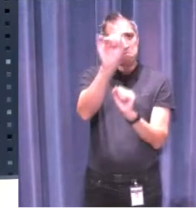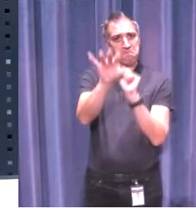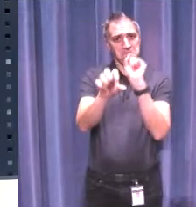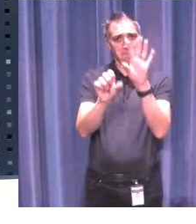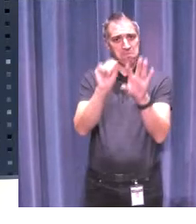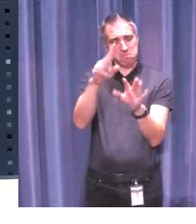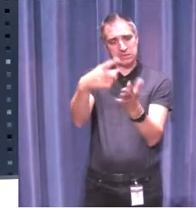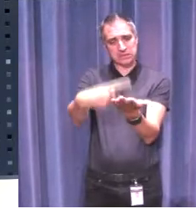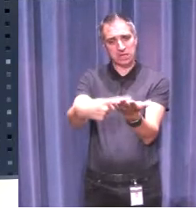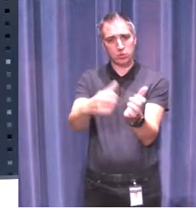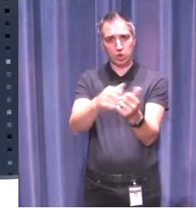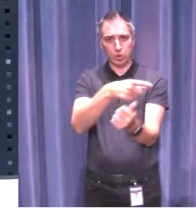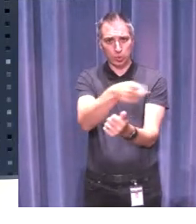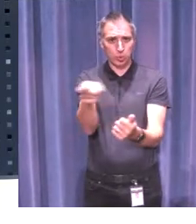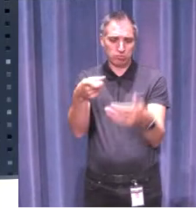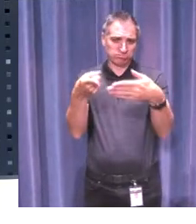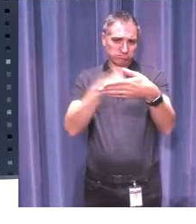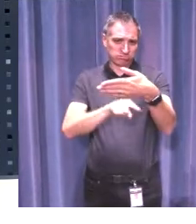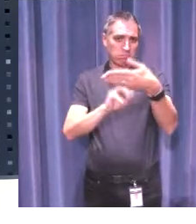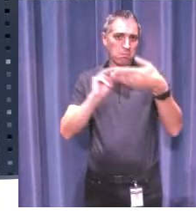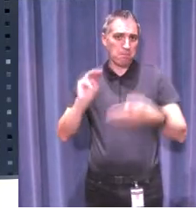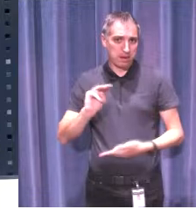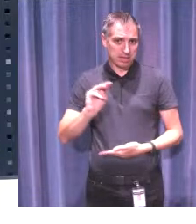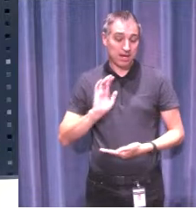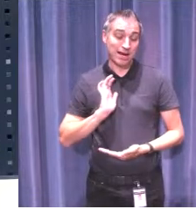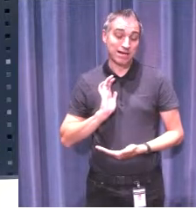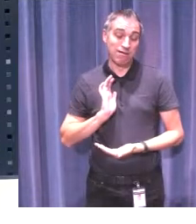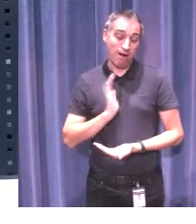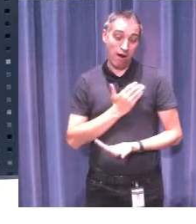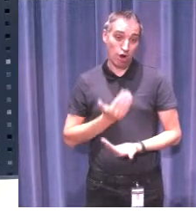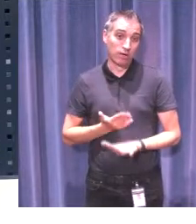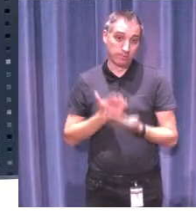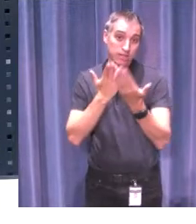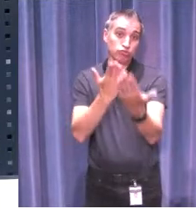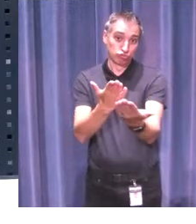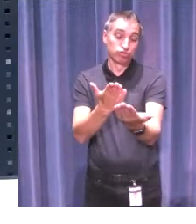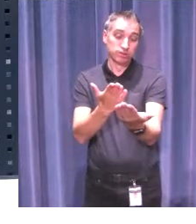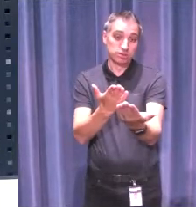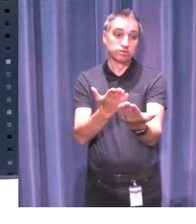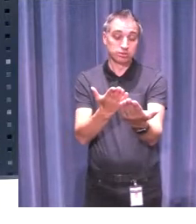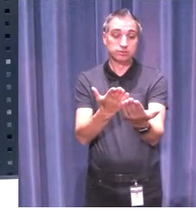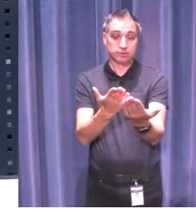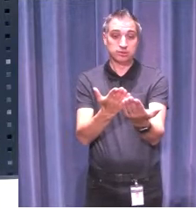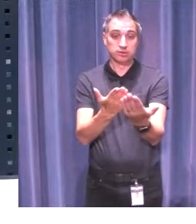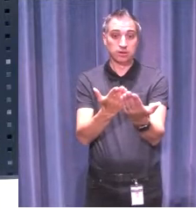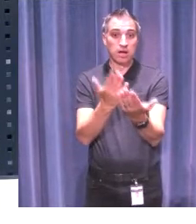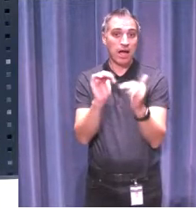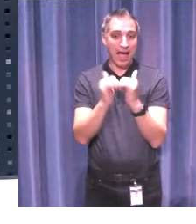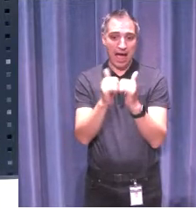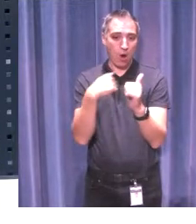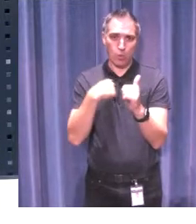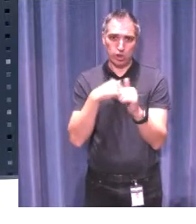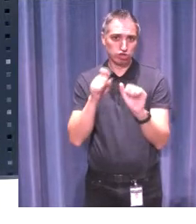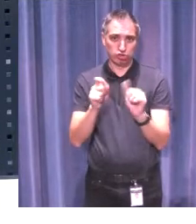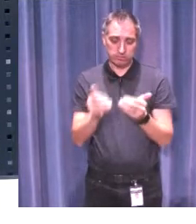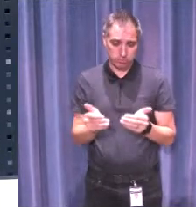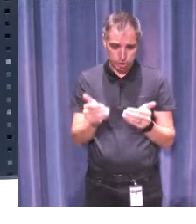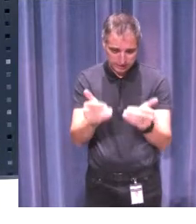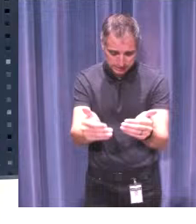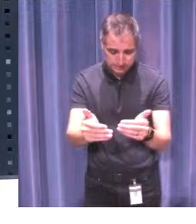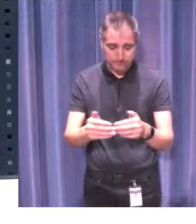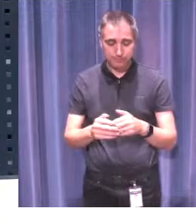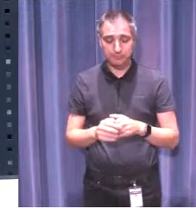Monday. Bring that information to you in terms of recommendations on how to proceed.